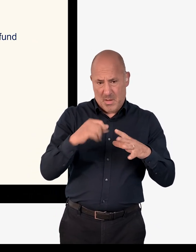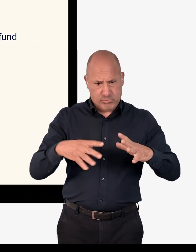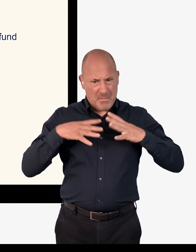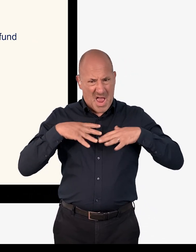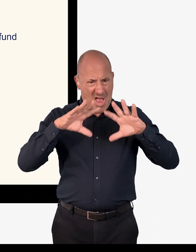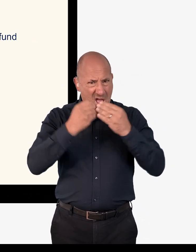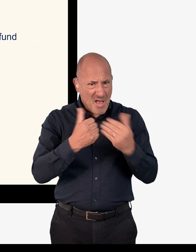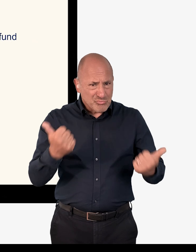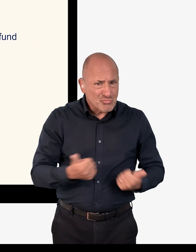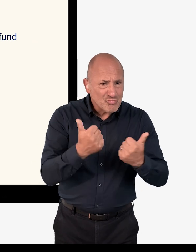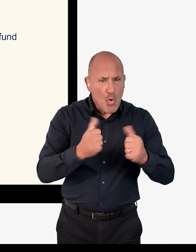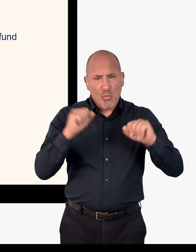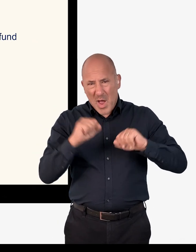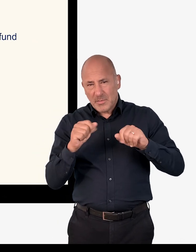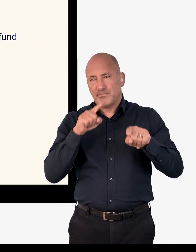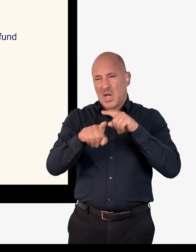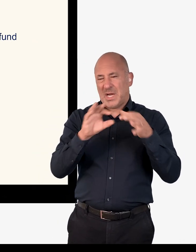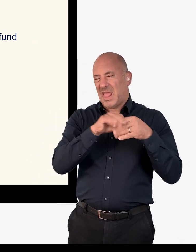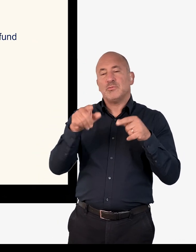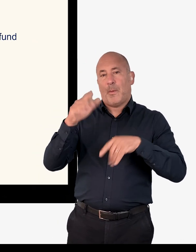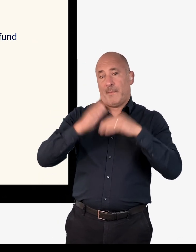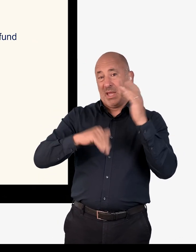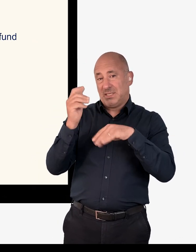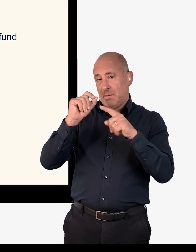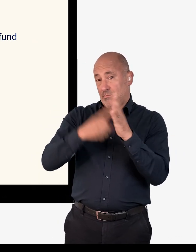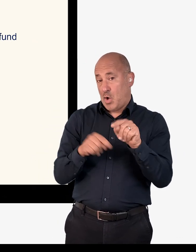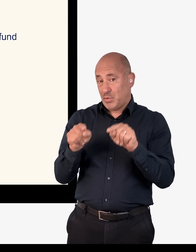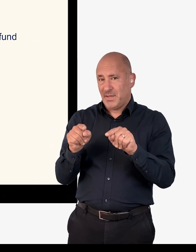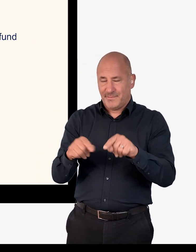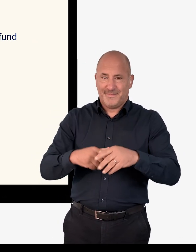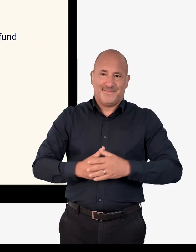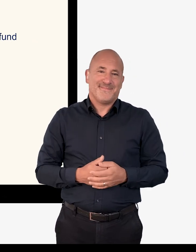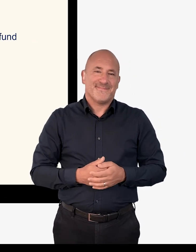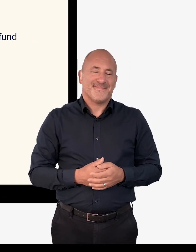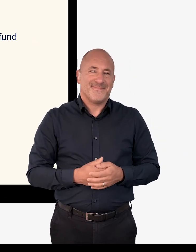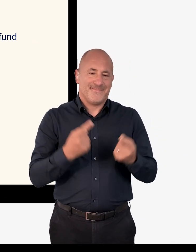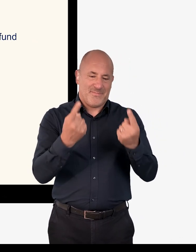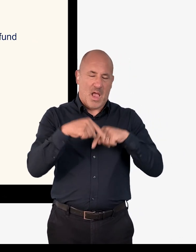overall preparedness of the project, particularly for those building projects.